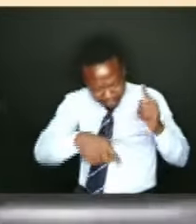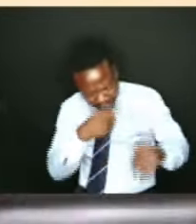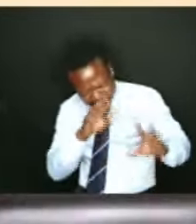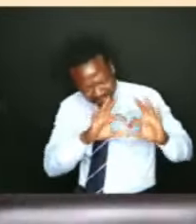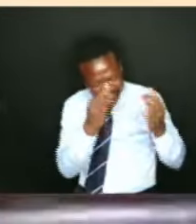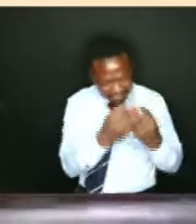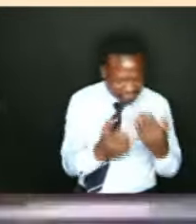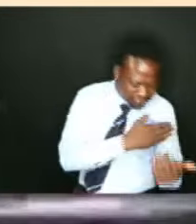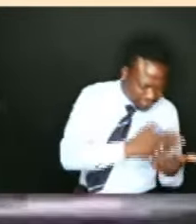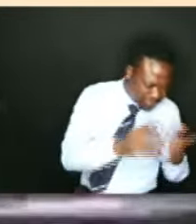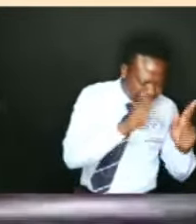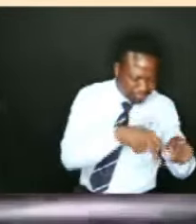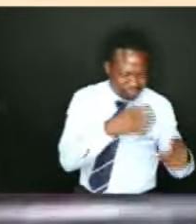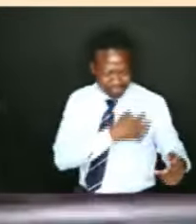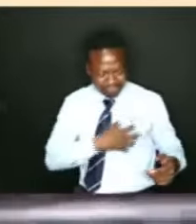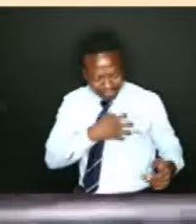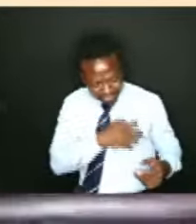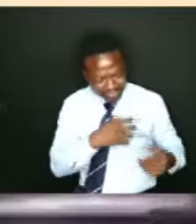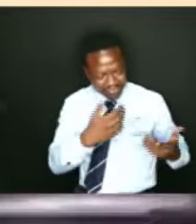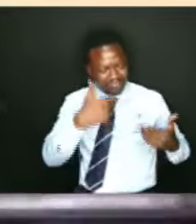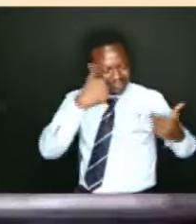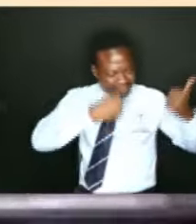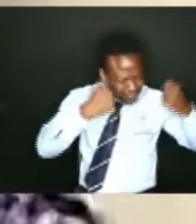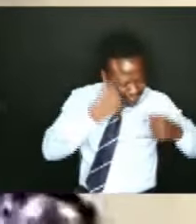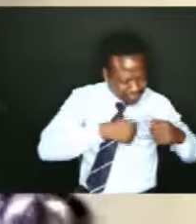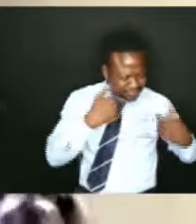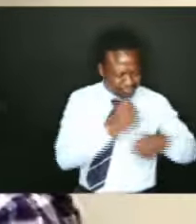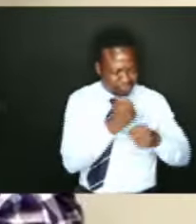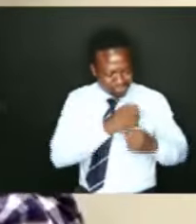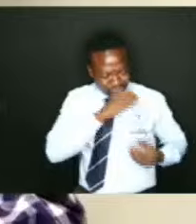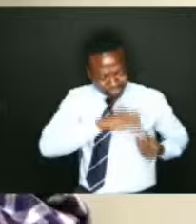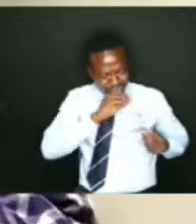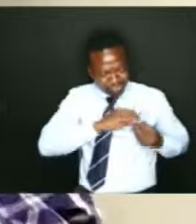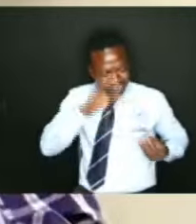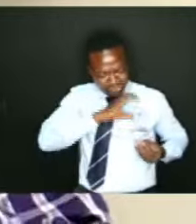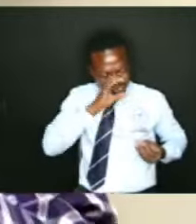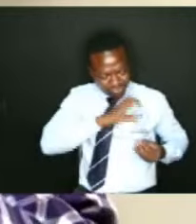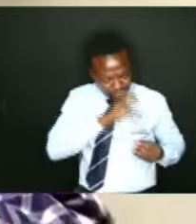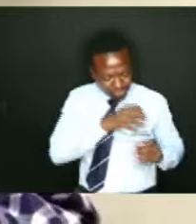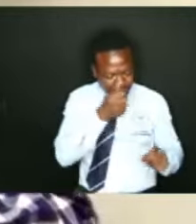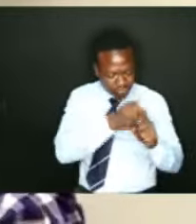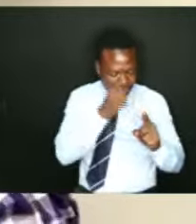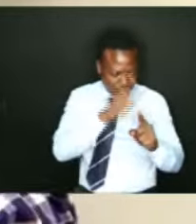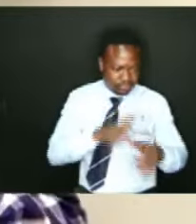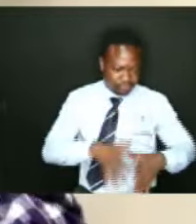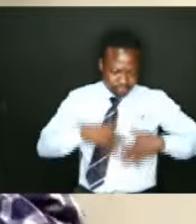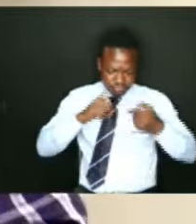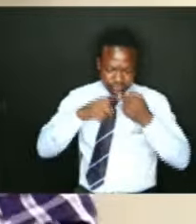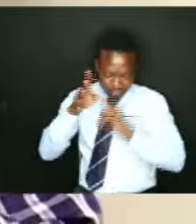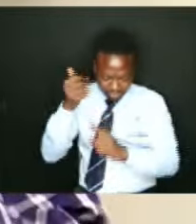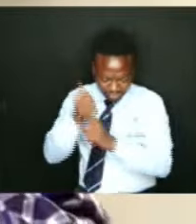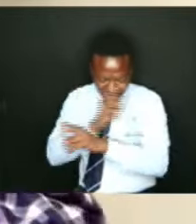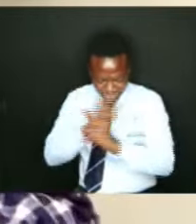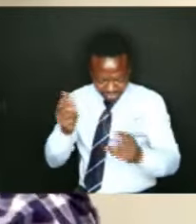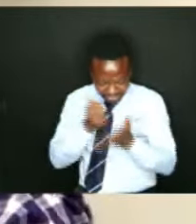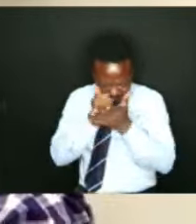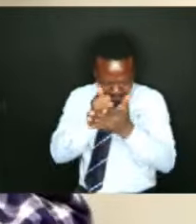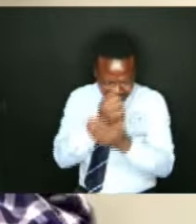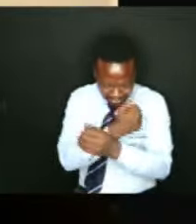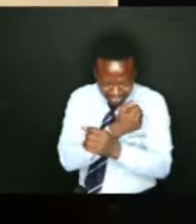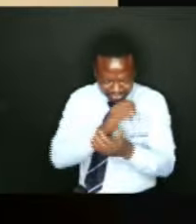Abekele, Zanaya Hando Yosiana Handaya, Bekele Beyanda Ashlebre Andoyo,